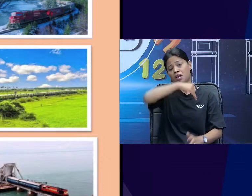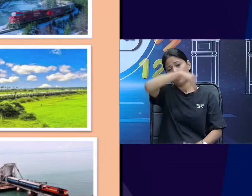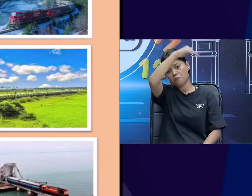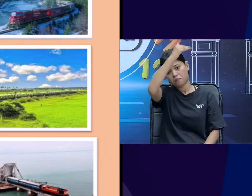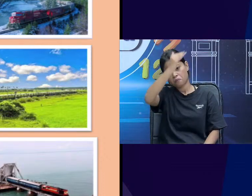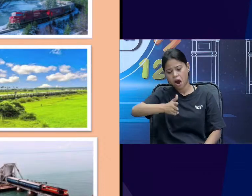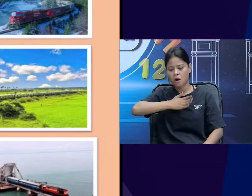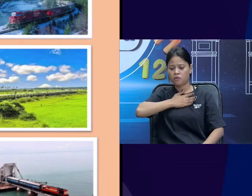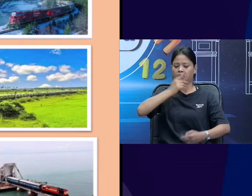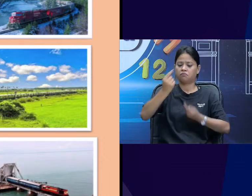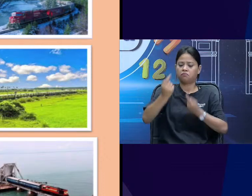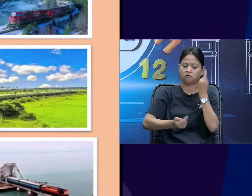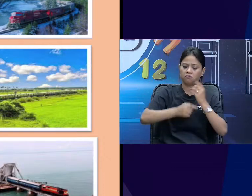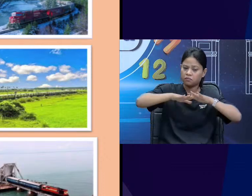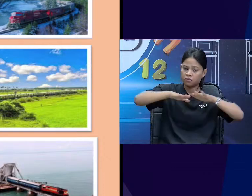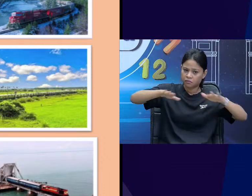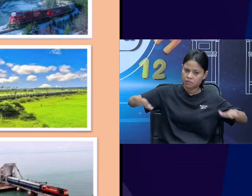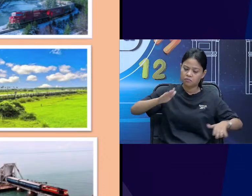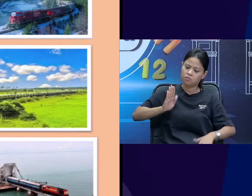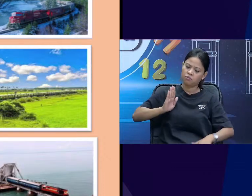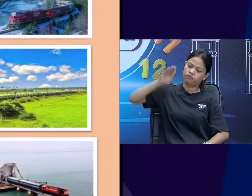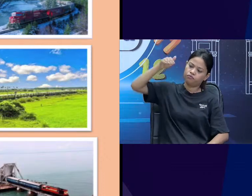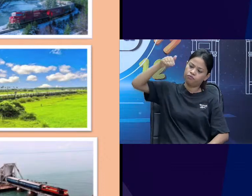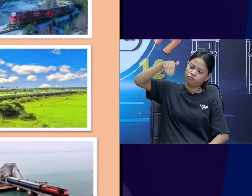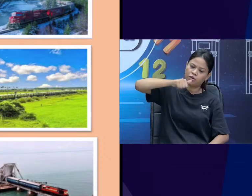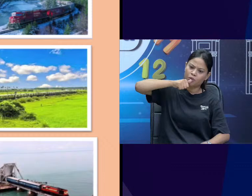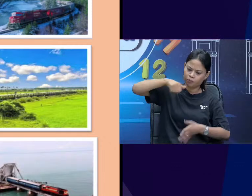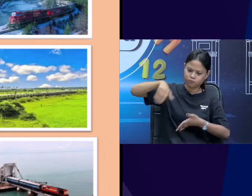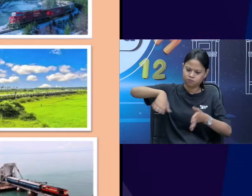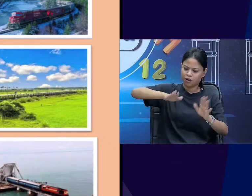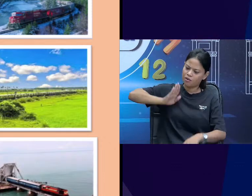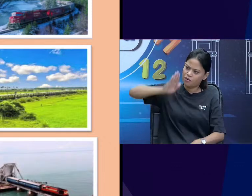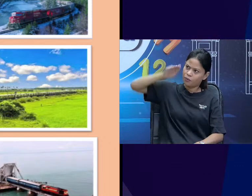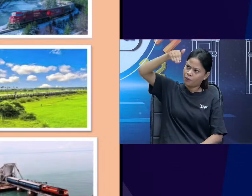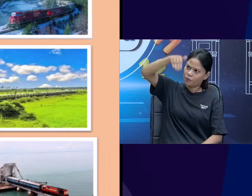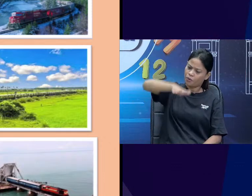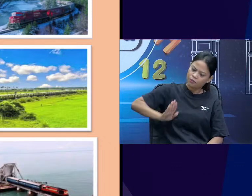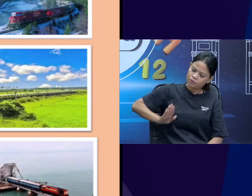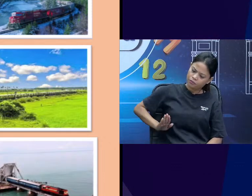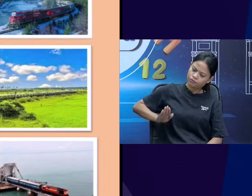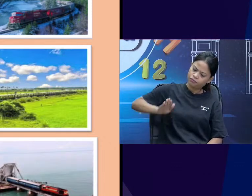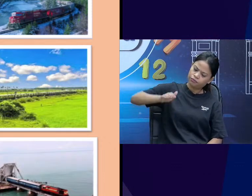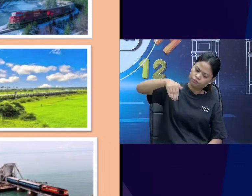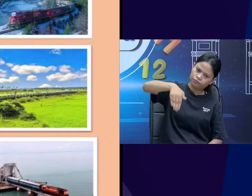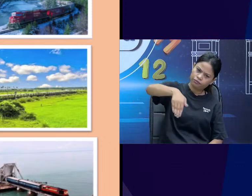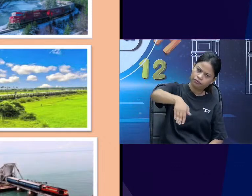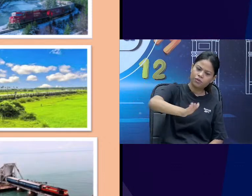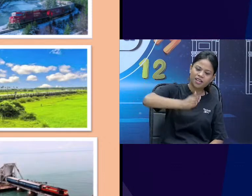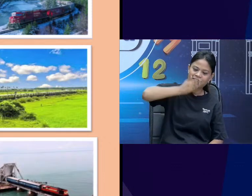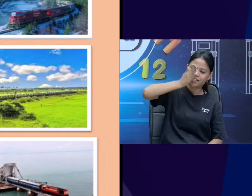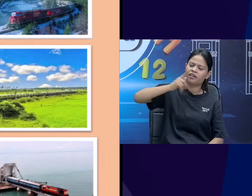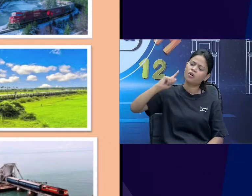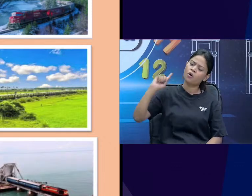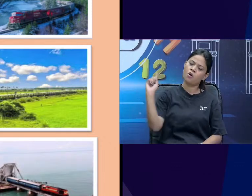first picture, then the third picture, a train is passing over a bridge which is built over a